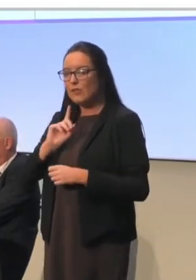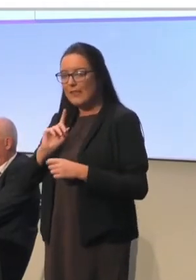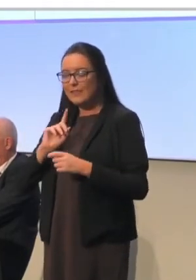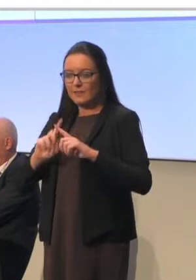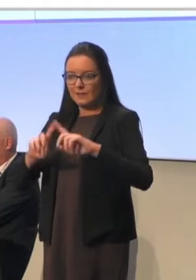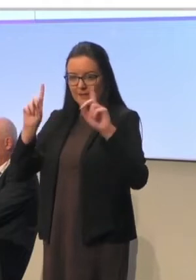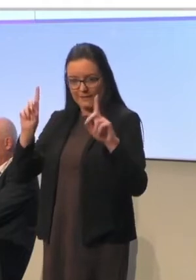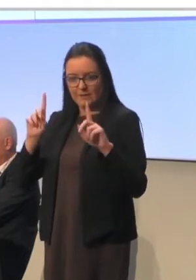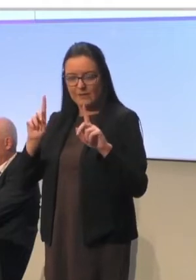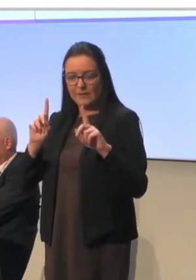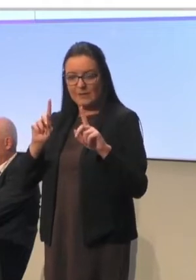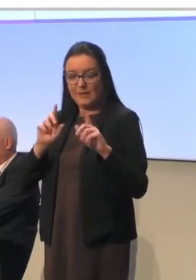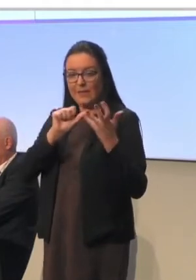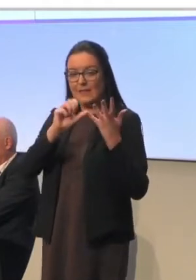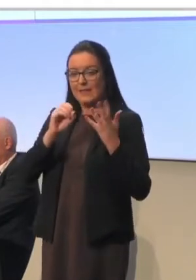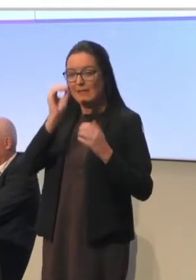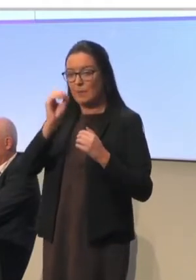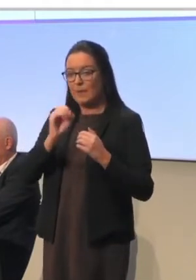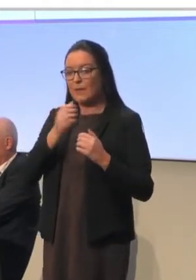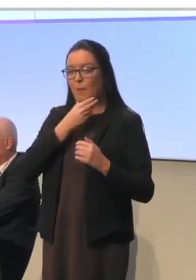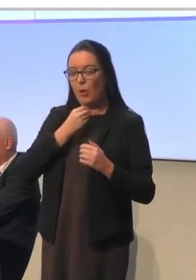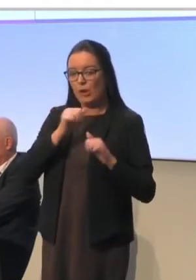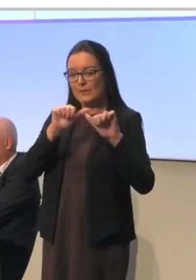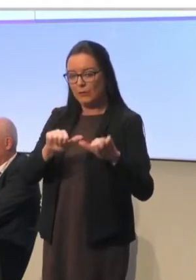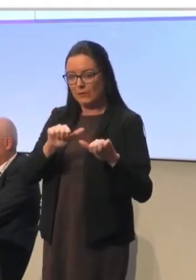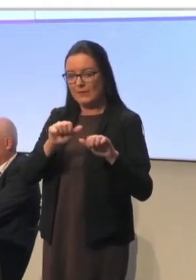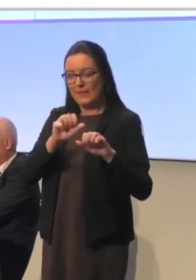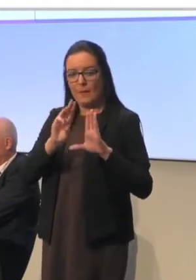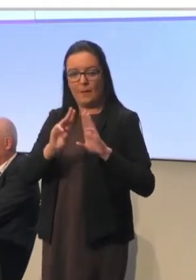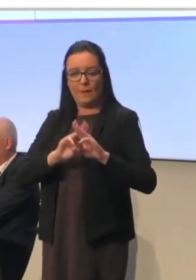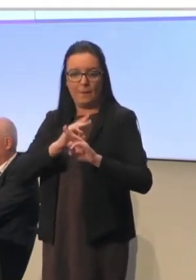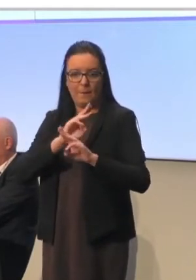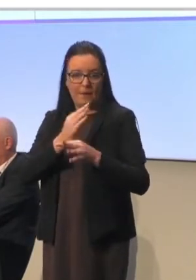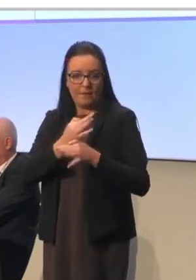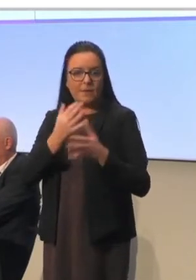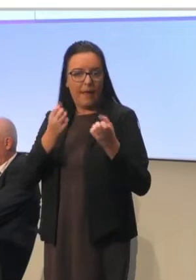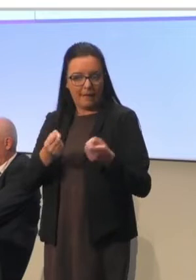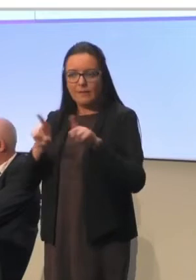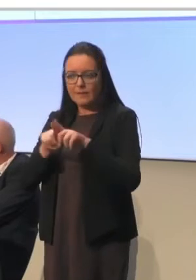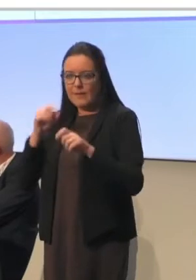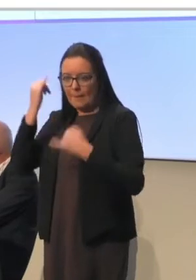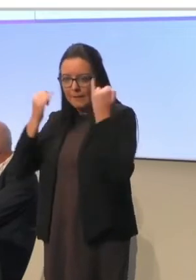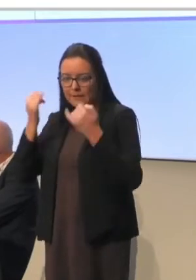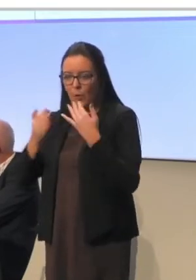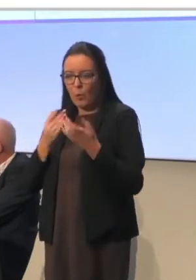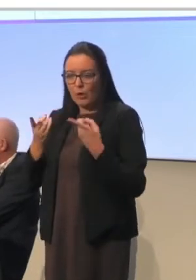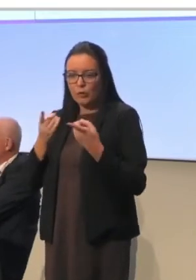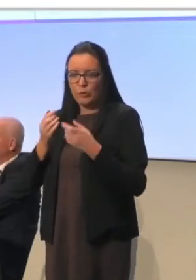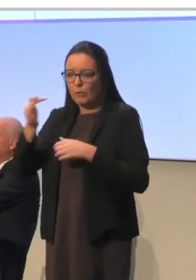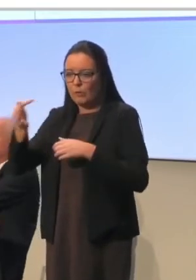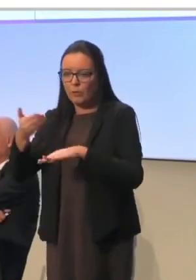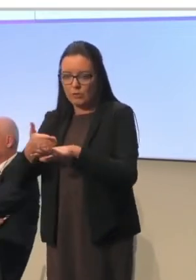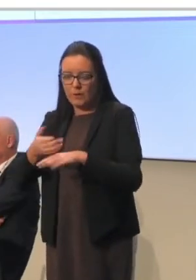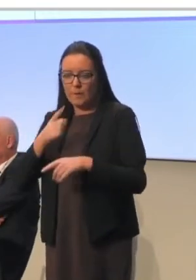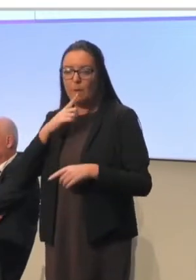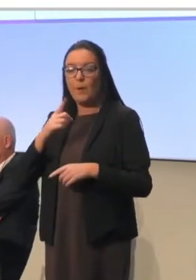parents, with 60% of boys agreeing that their parents and themselves had the same ideas of what they do after school, compared to